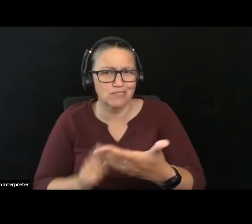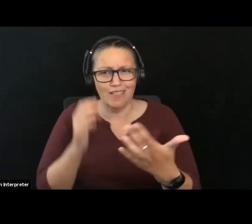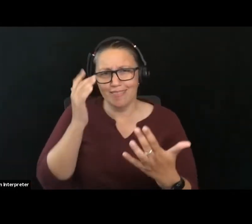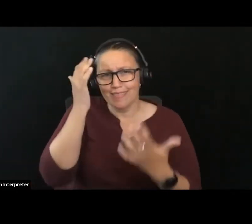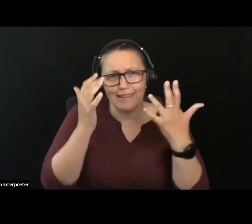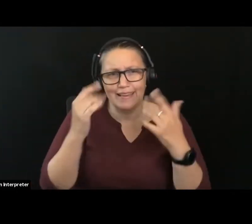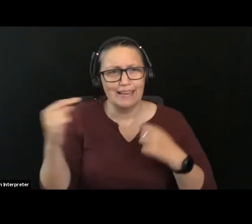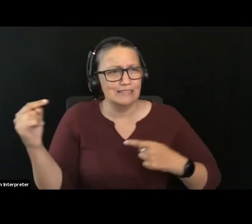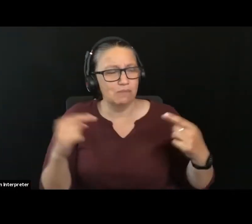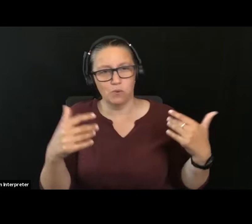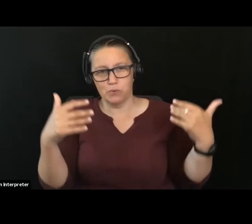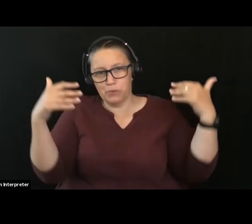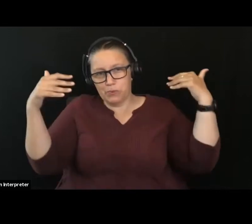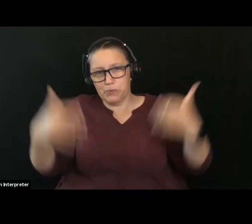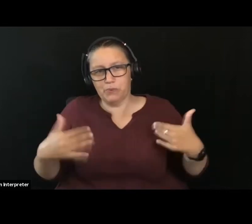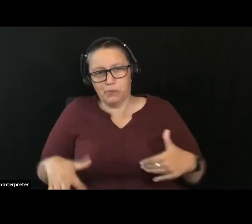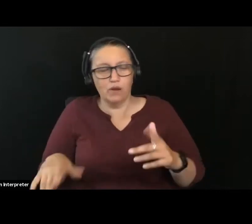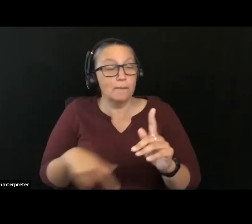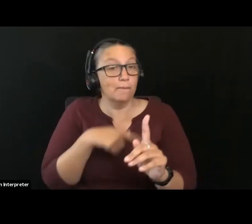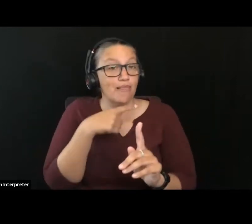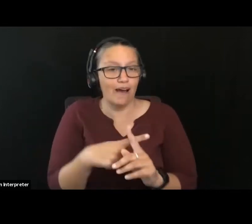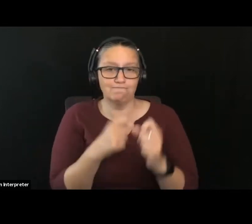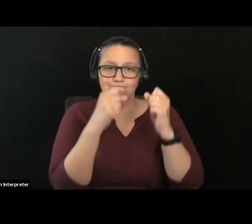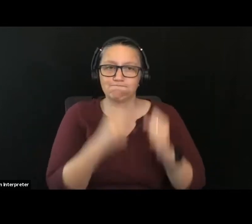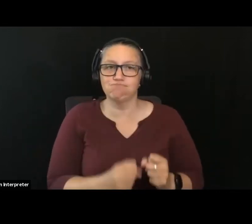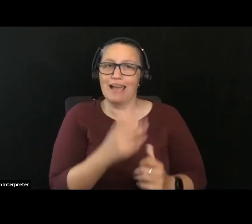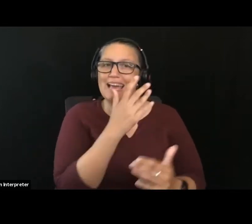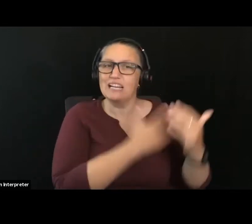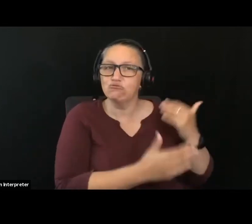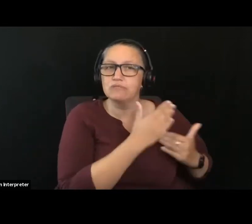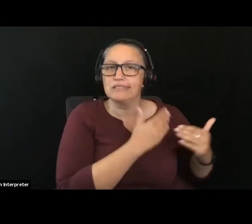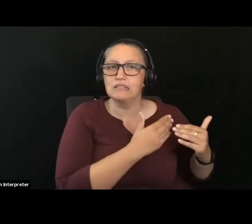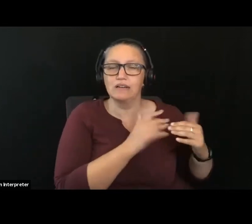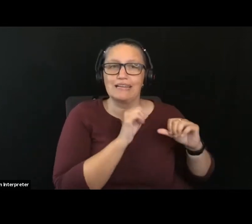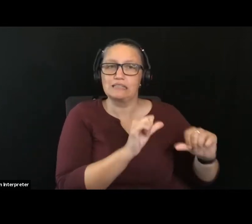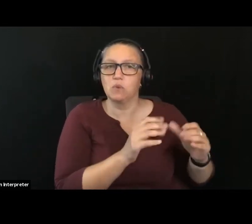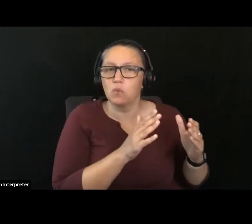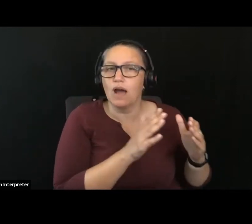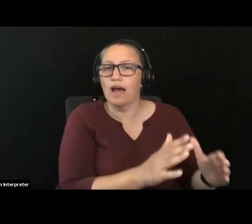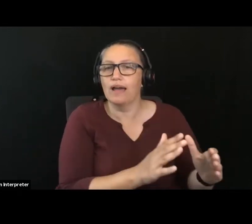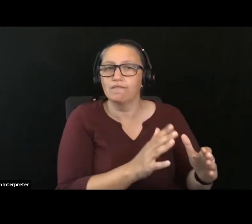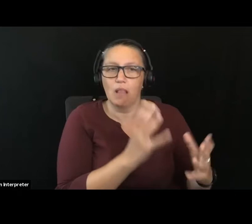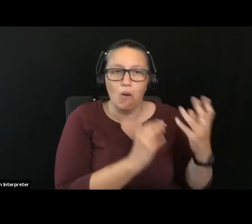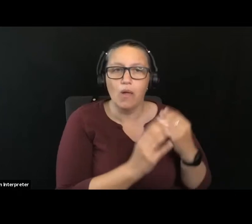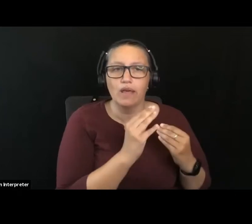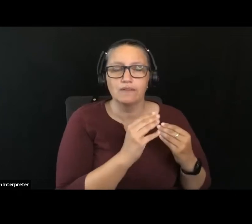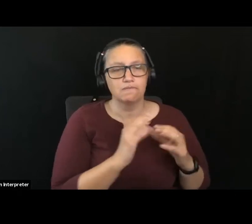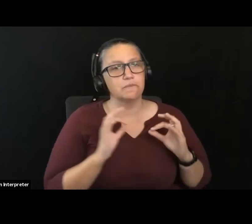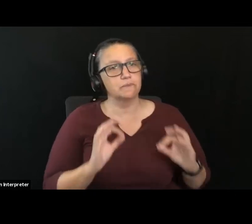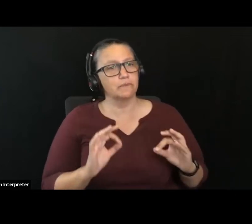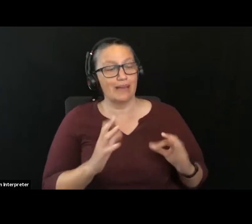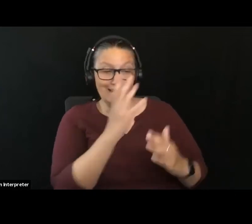debating with a disciplined basis in history. And history, of course, is deeply important to informing the